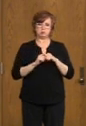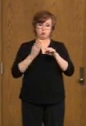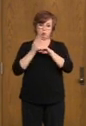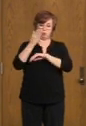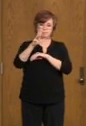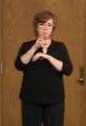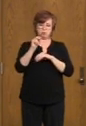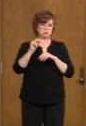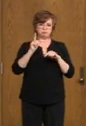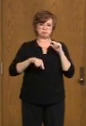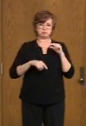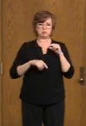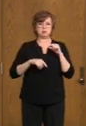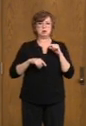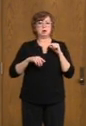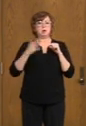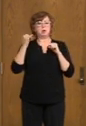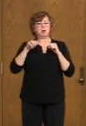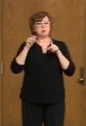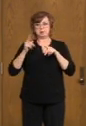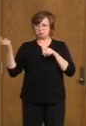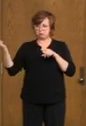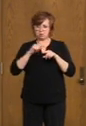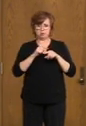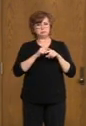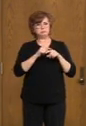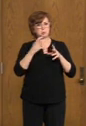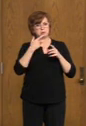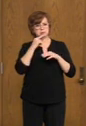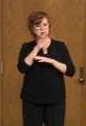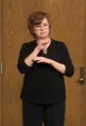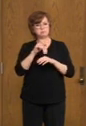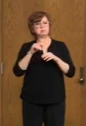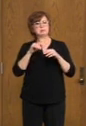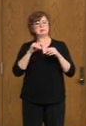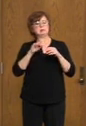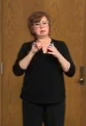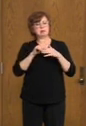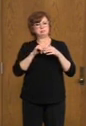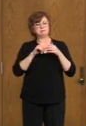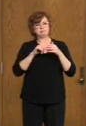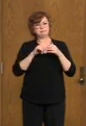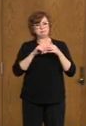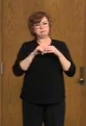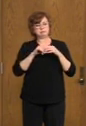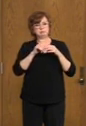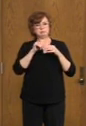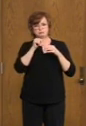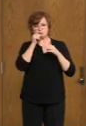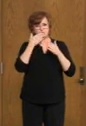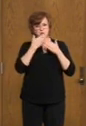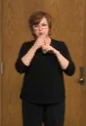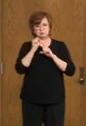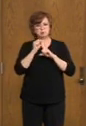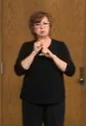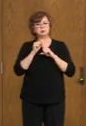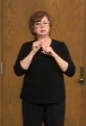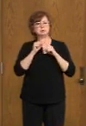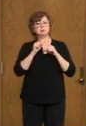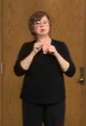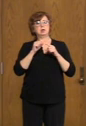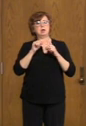respects, that does sometimes lead to significant transmission. And again, my recommendation is that try to pay